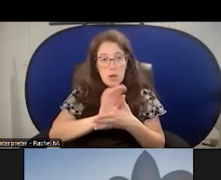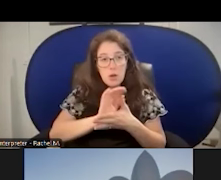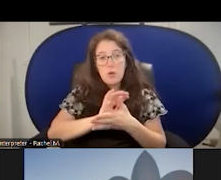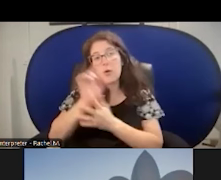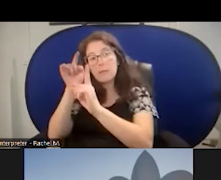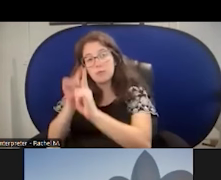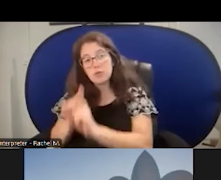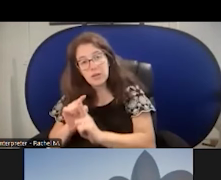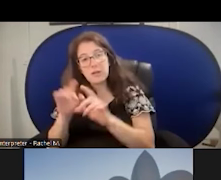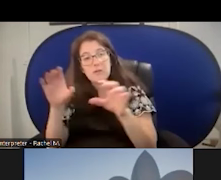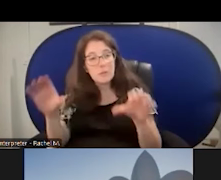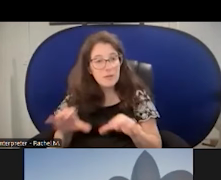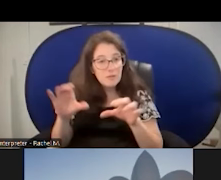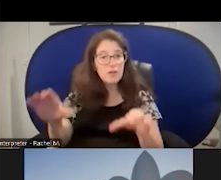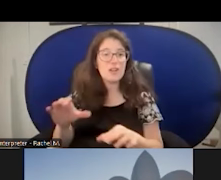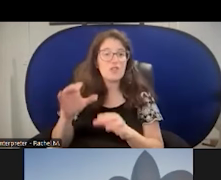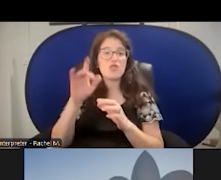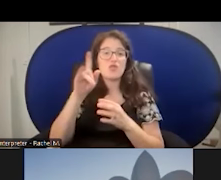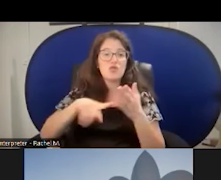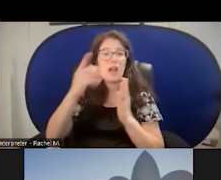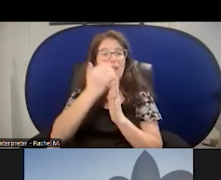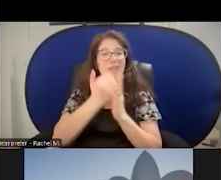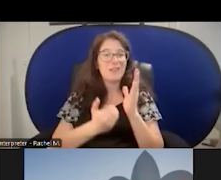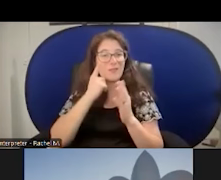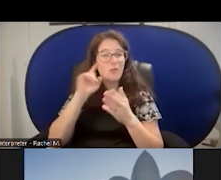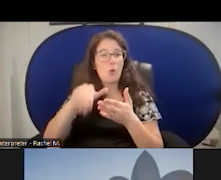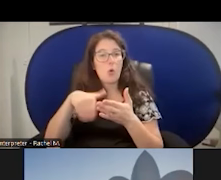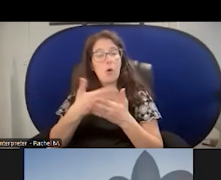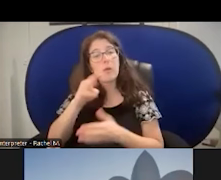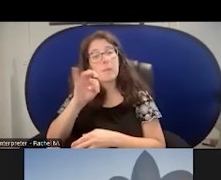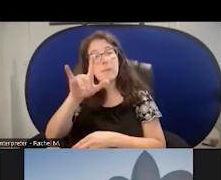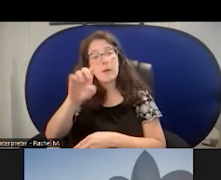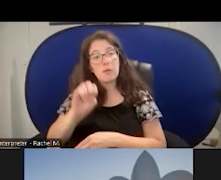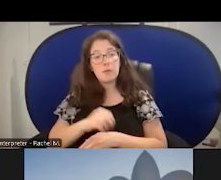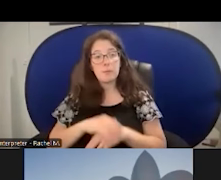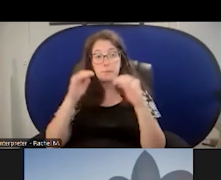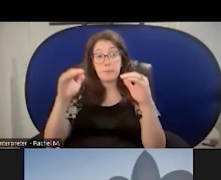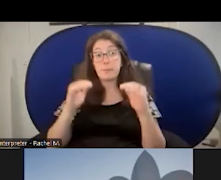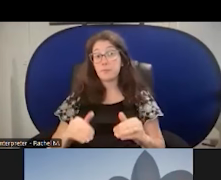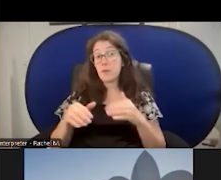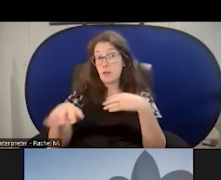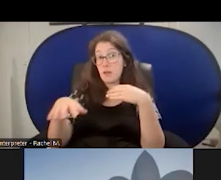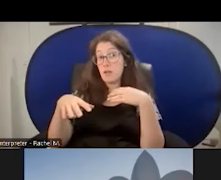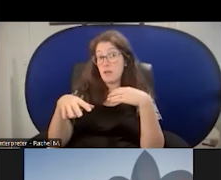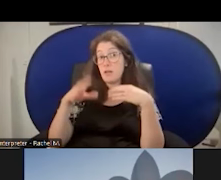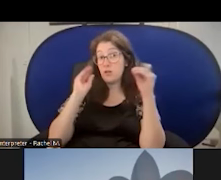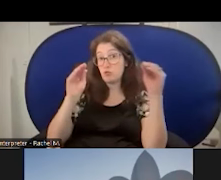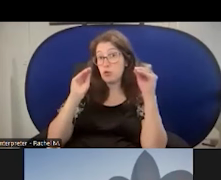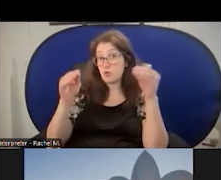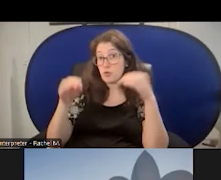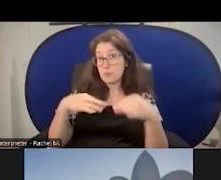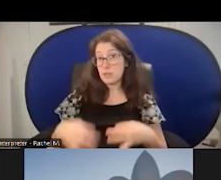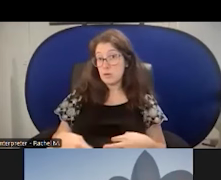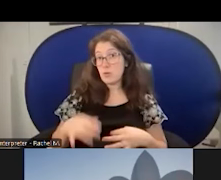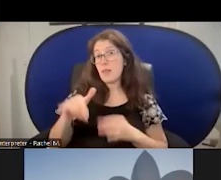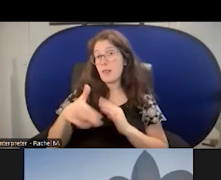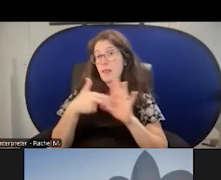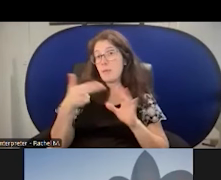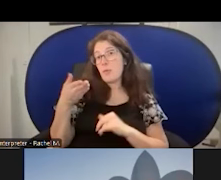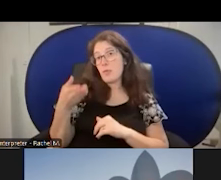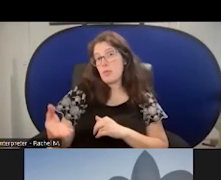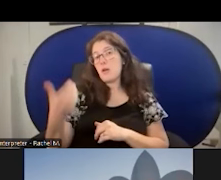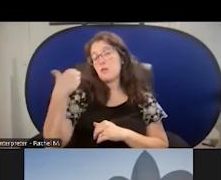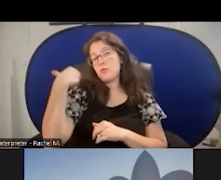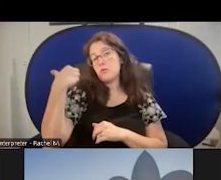the activities in this module. I've got my instructional materials. Now, this label right here, in the older version of Moodle, it used to be